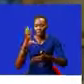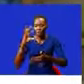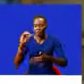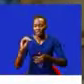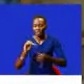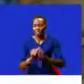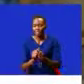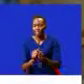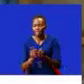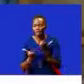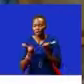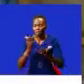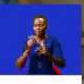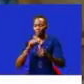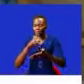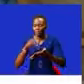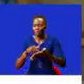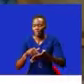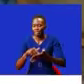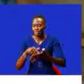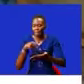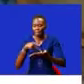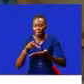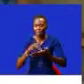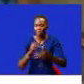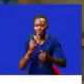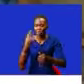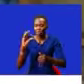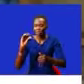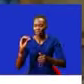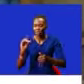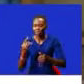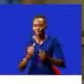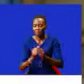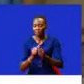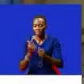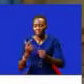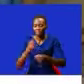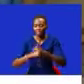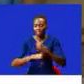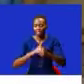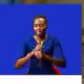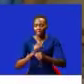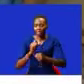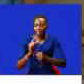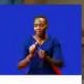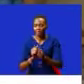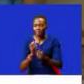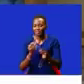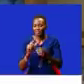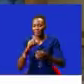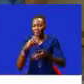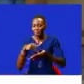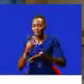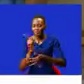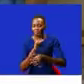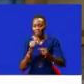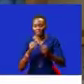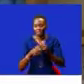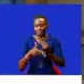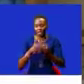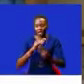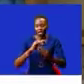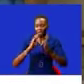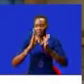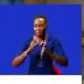500 shillings compared to the ripple effect that is paid 2,000 for annual. Once they pay 2,000, they're able to cover their